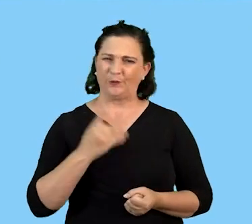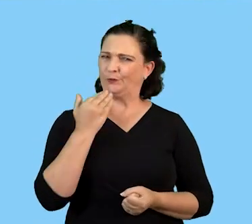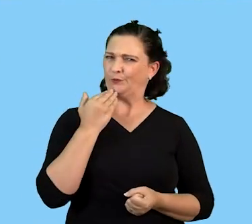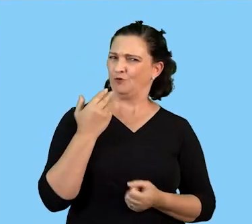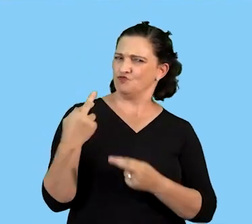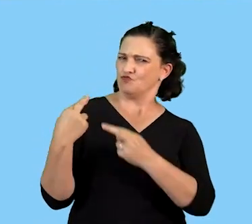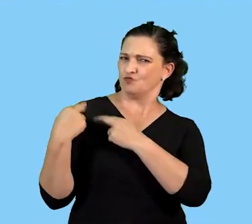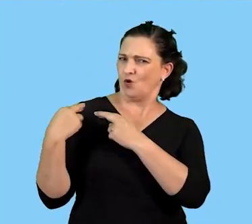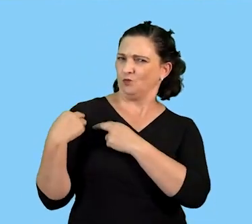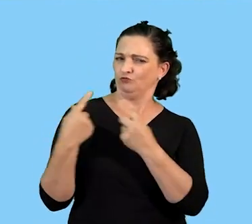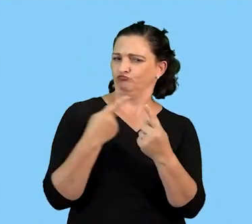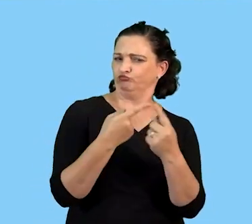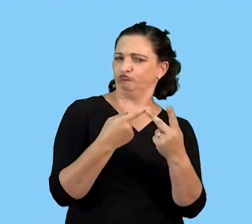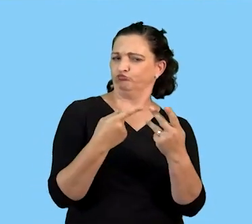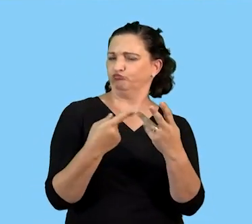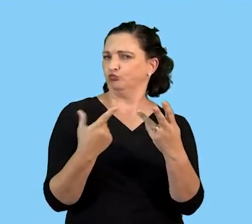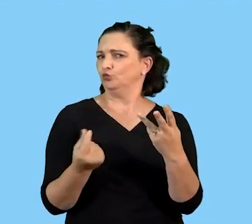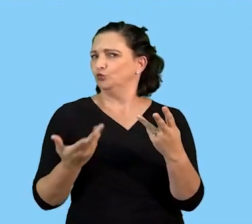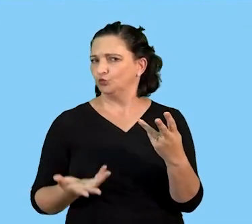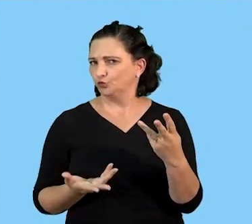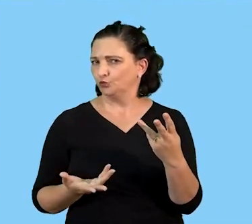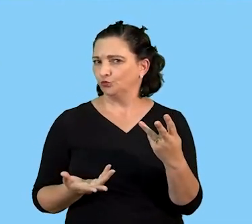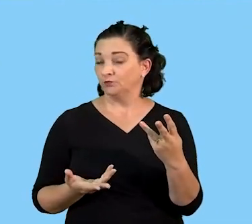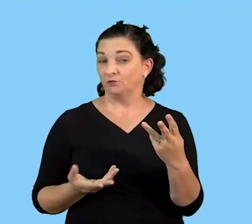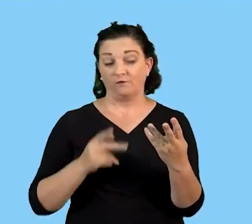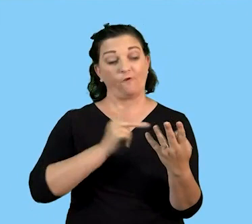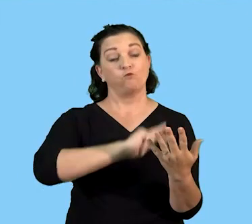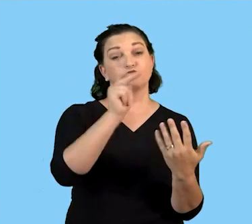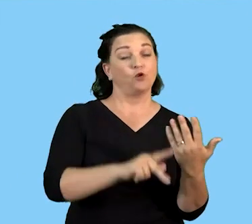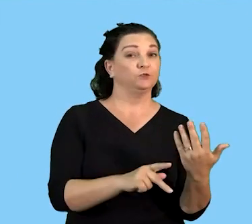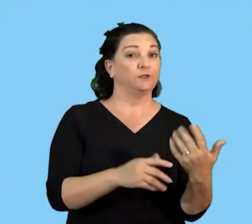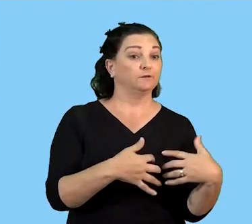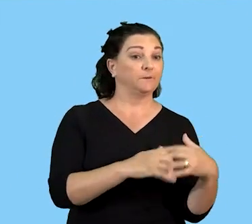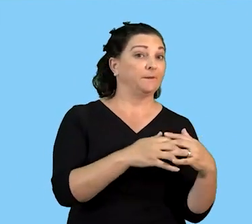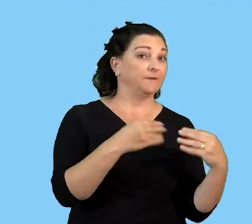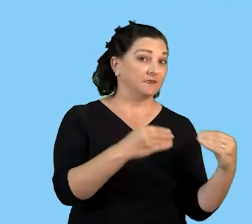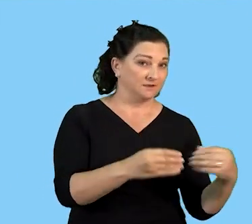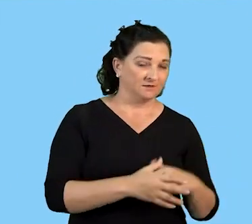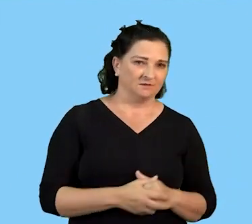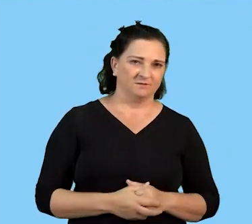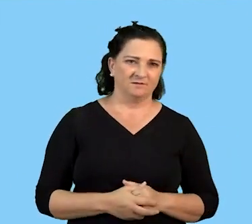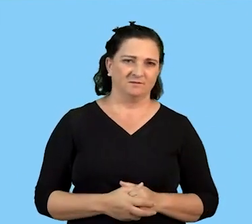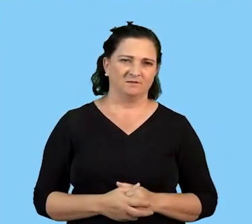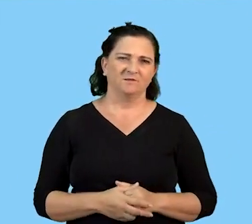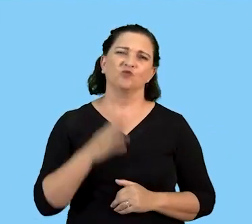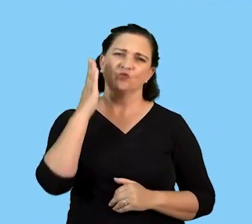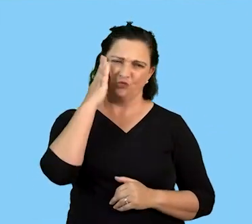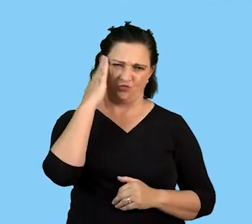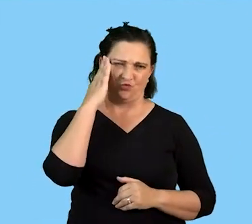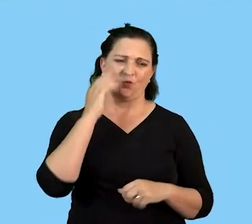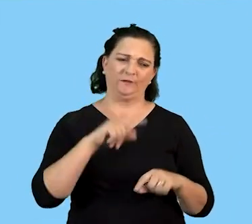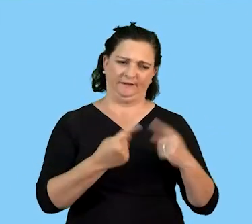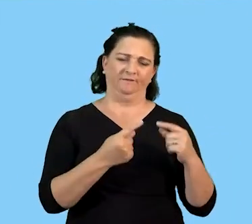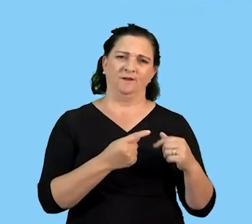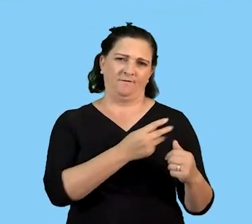responsible people for the project that we want to start, of which is starting up a business. We know that we have different levels of management,